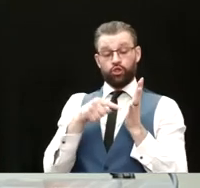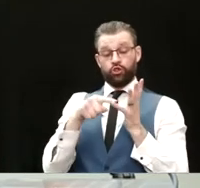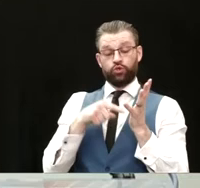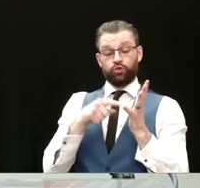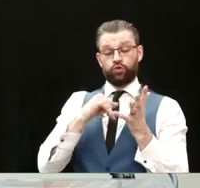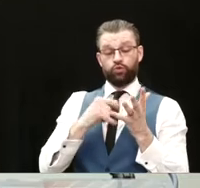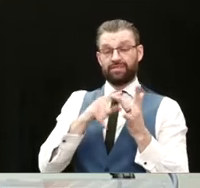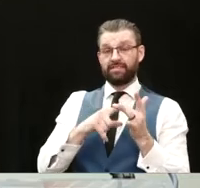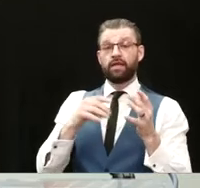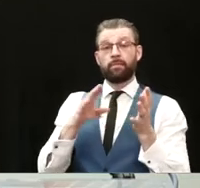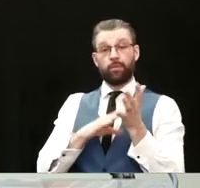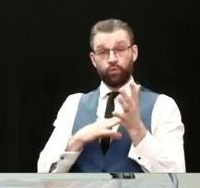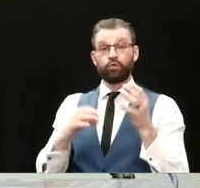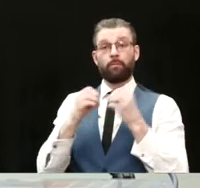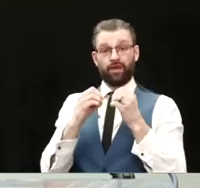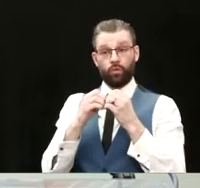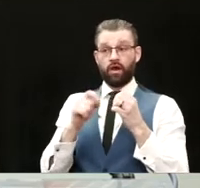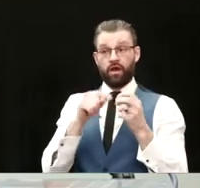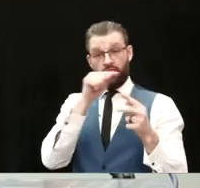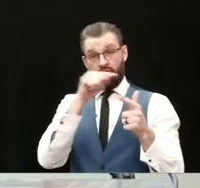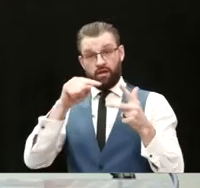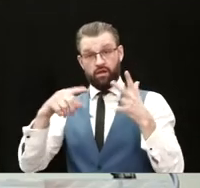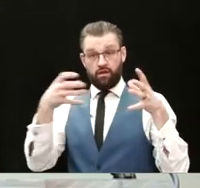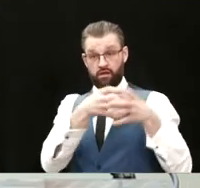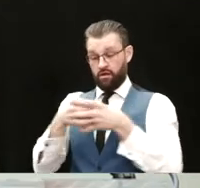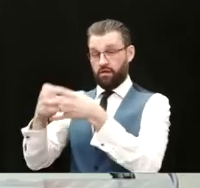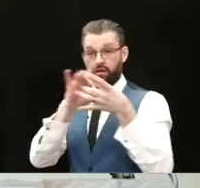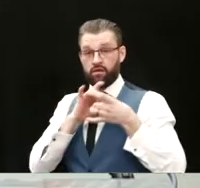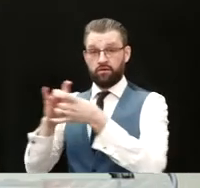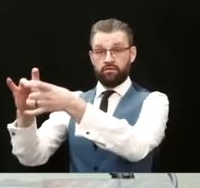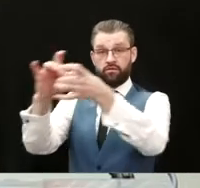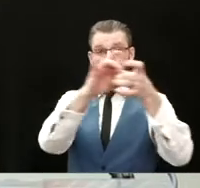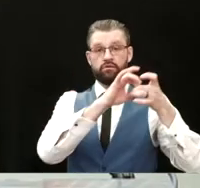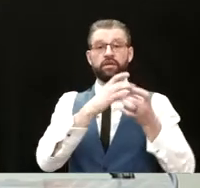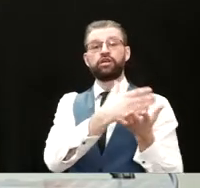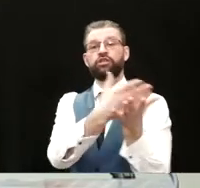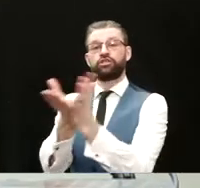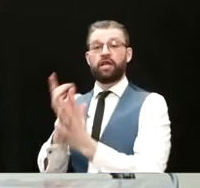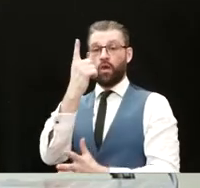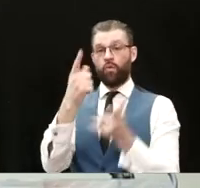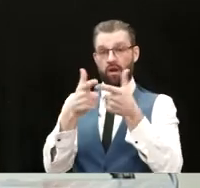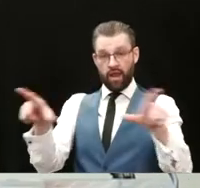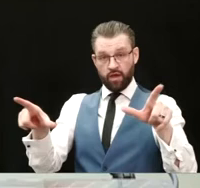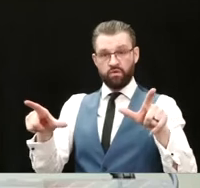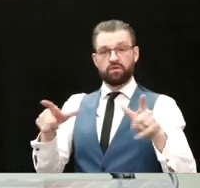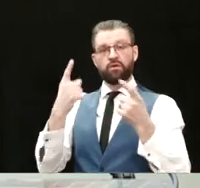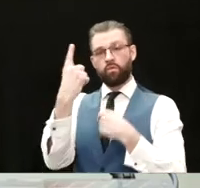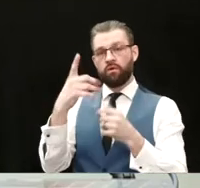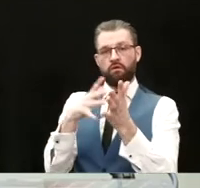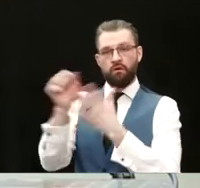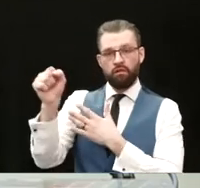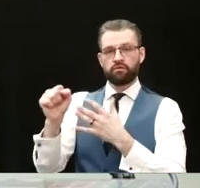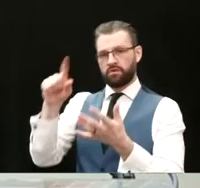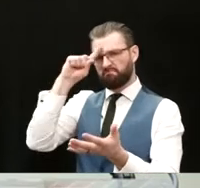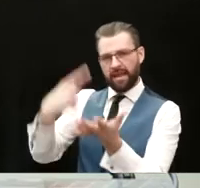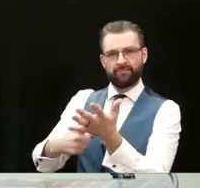Bahutu, and Batwa, lived in a symbiotic harmony, sharing one language, culture,